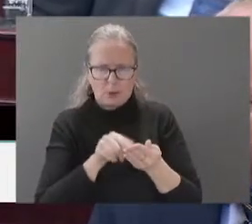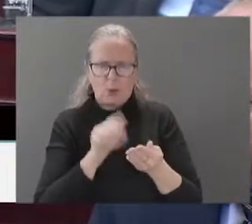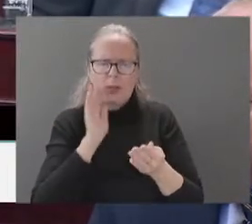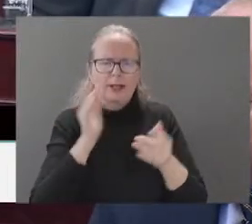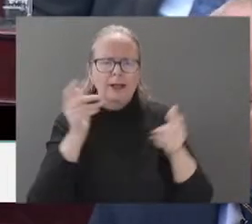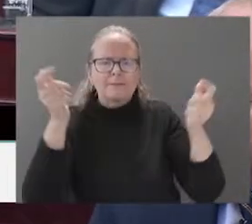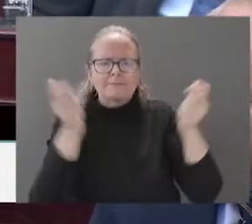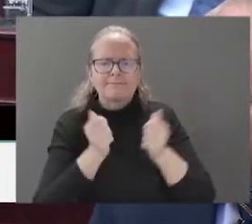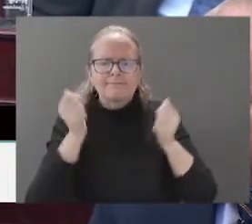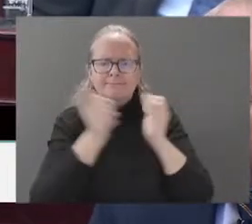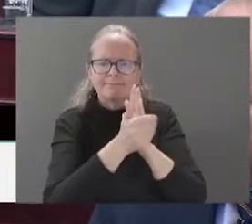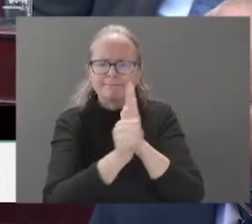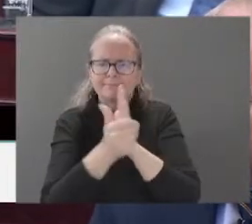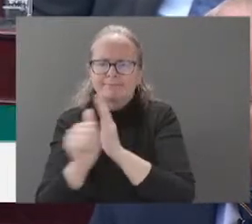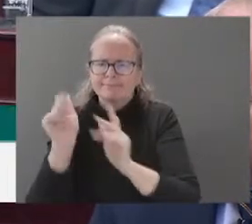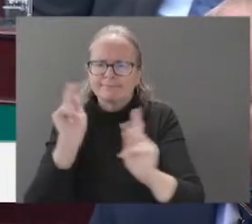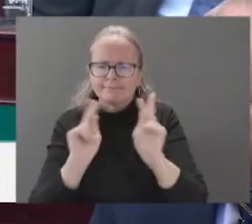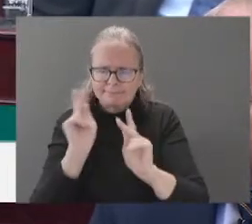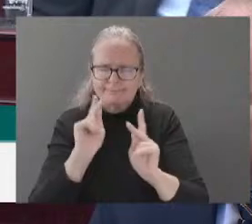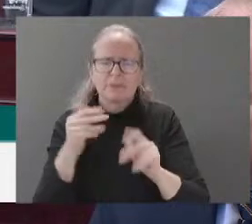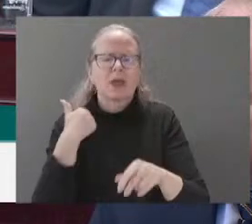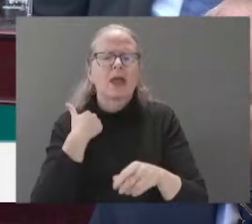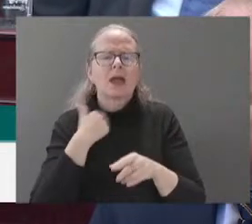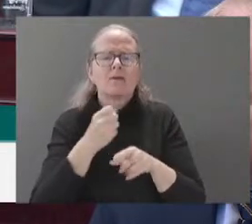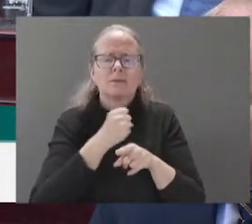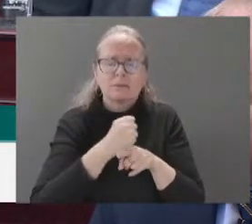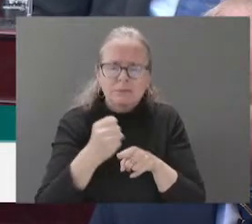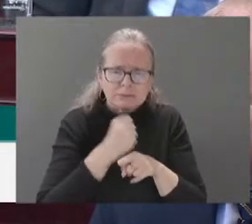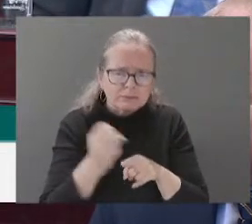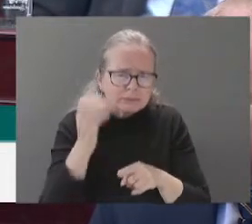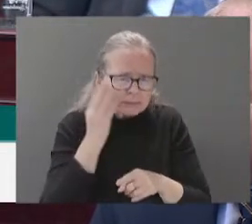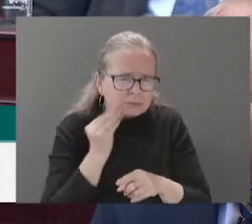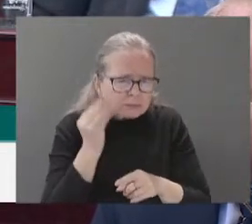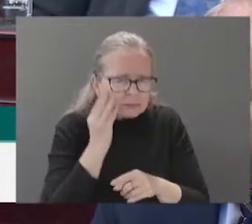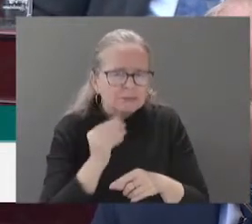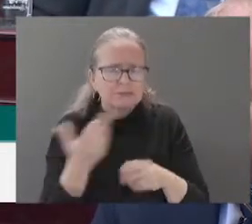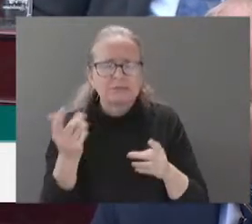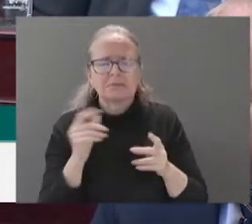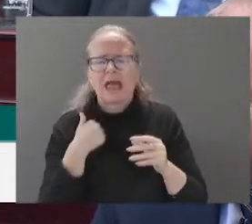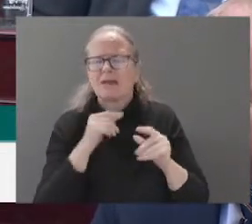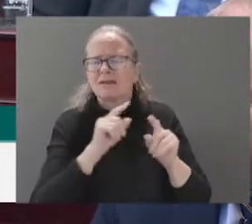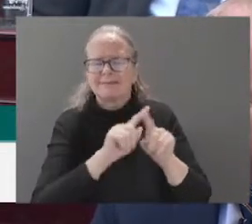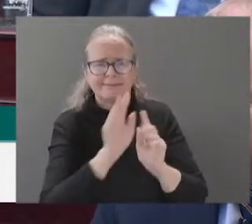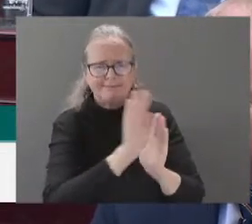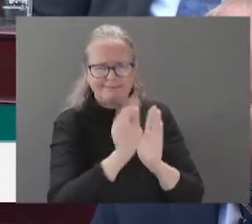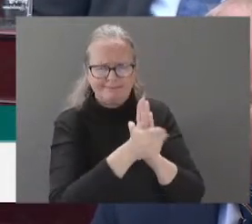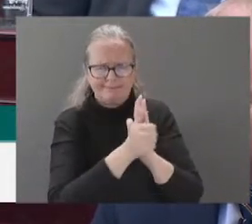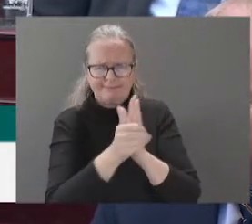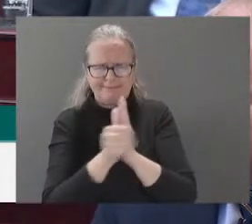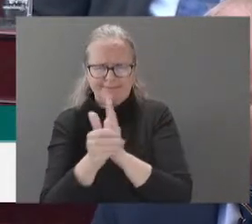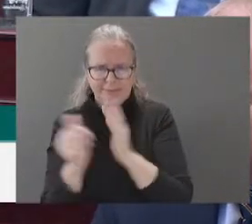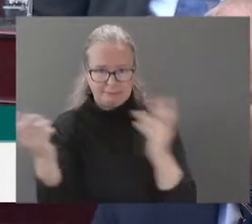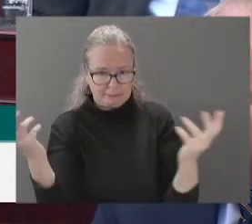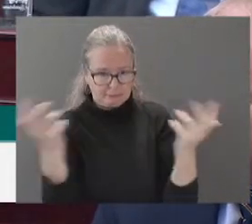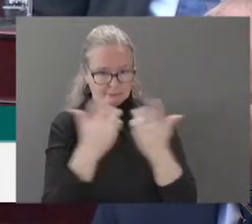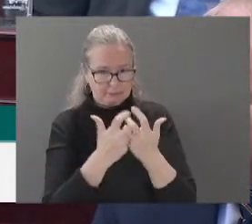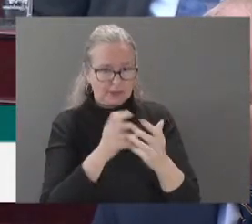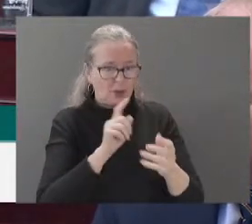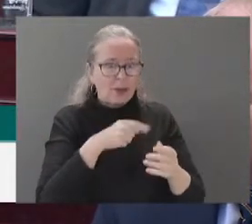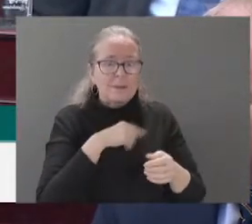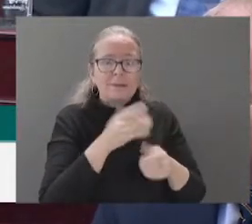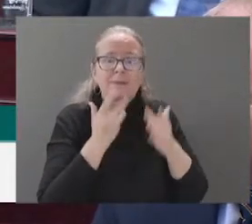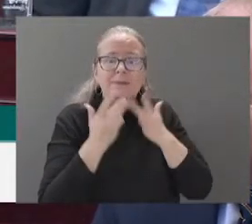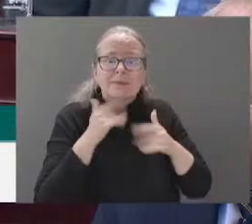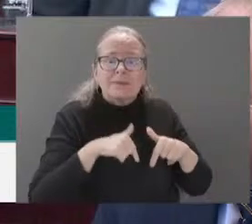with trade skills across this Pro to meet these labor shortage across this province we will continue to Lobby the federal government for a